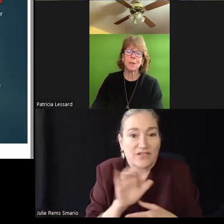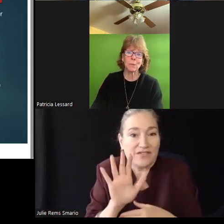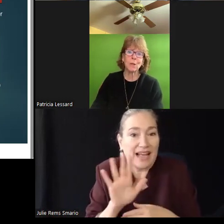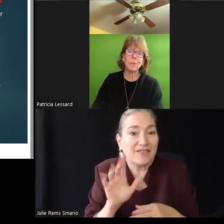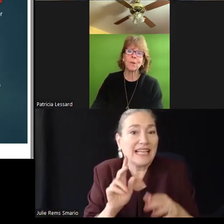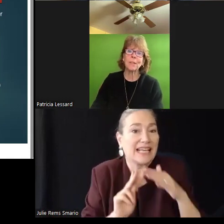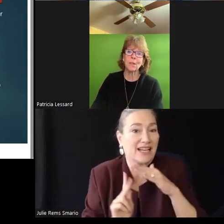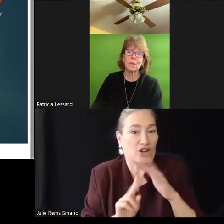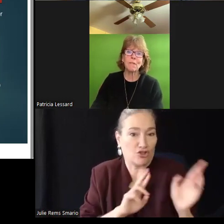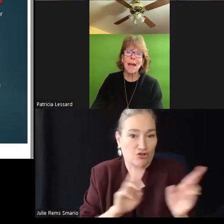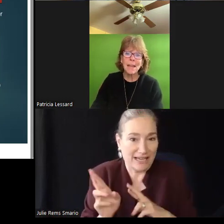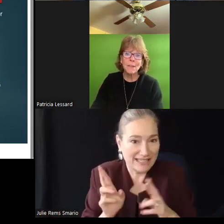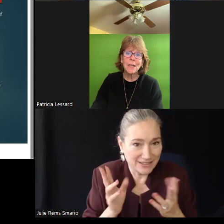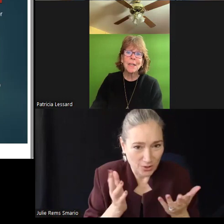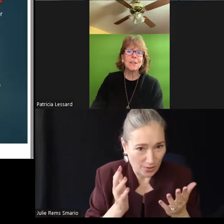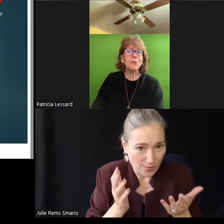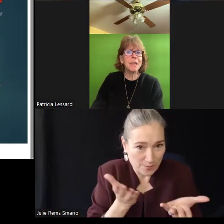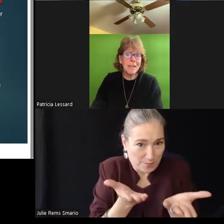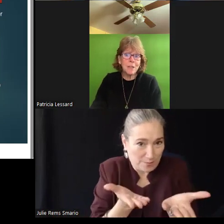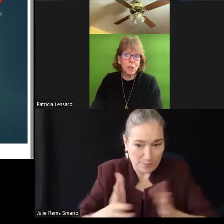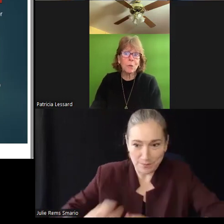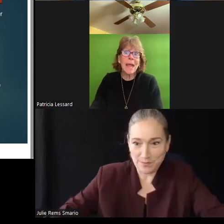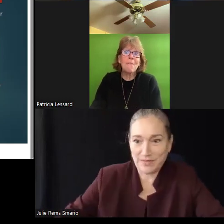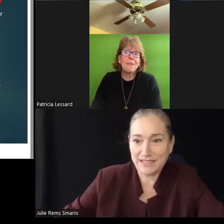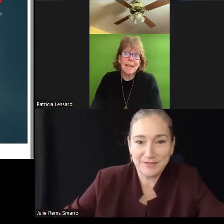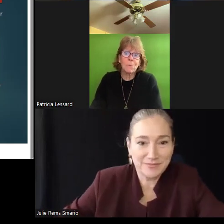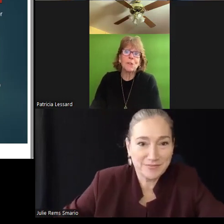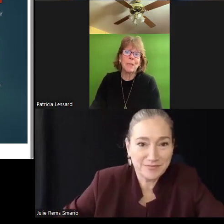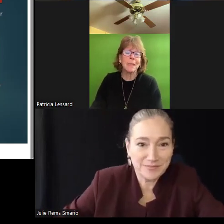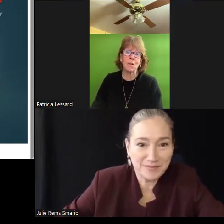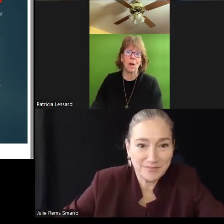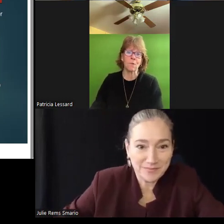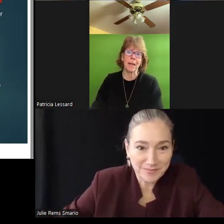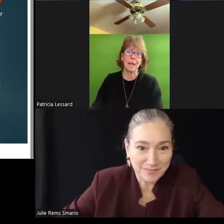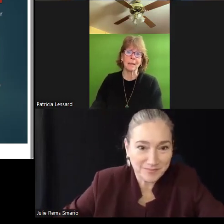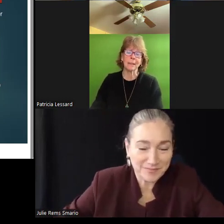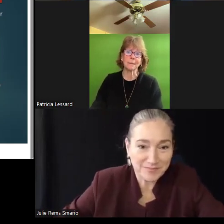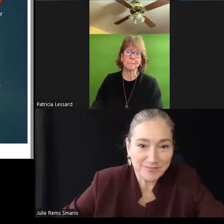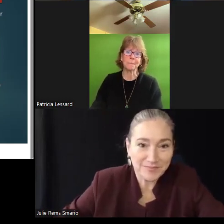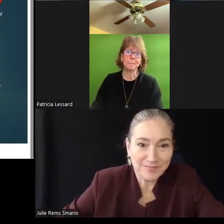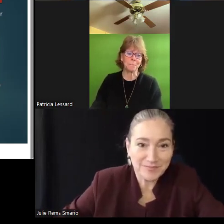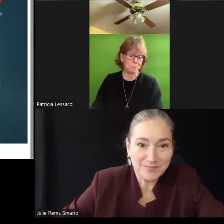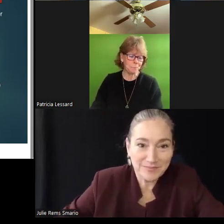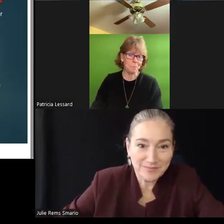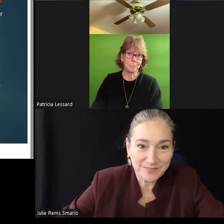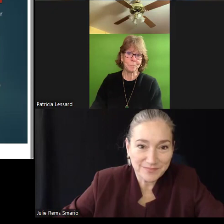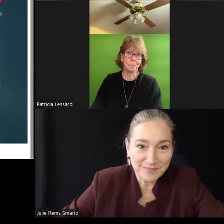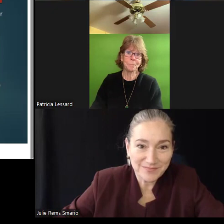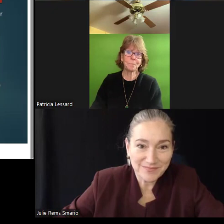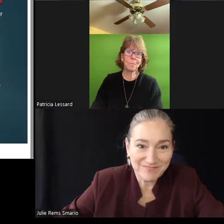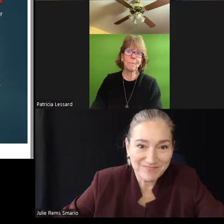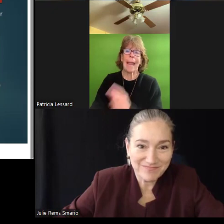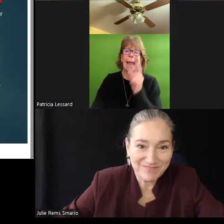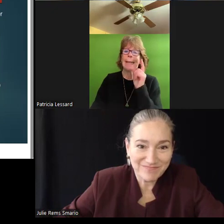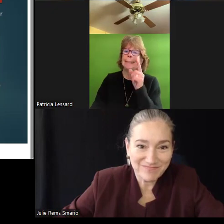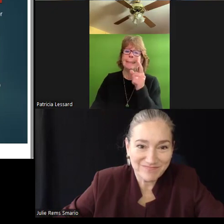in the critical period 0 to 5, so that then the children have the language to be kindergarten ready. That is